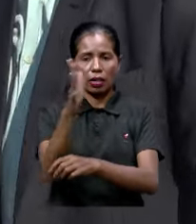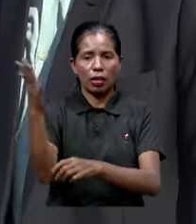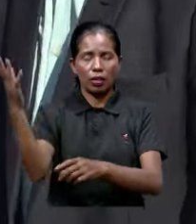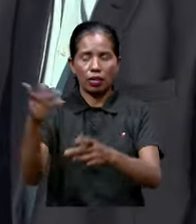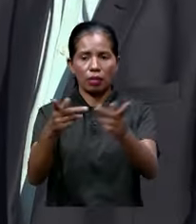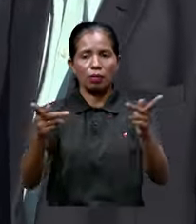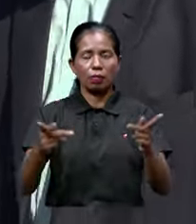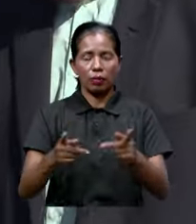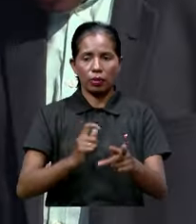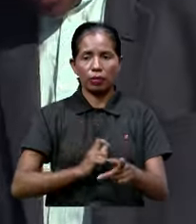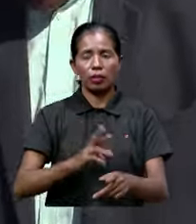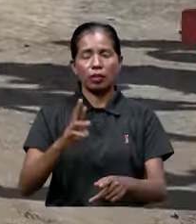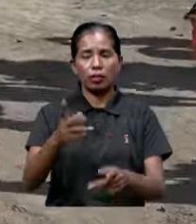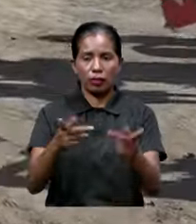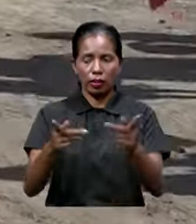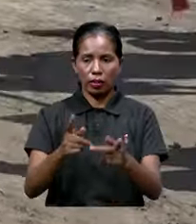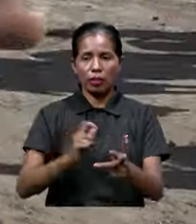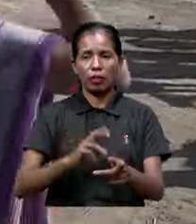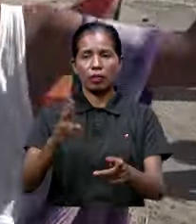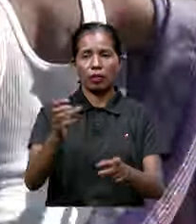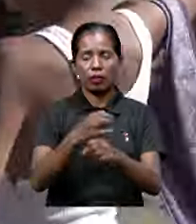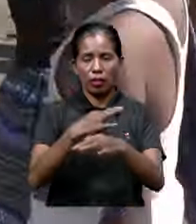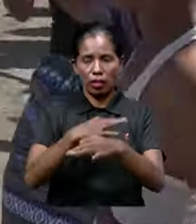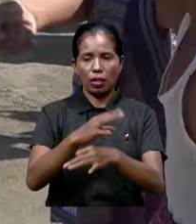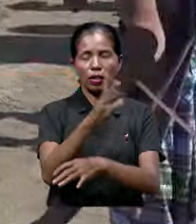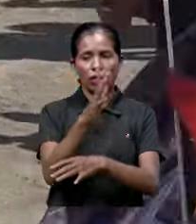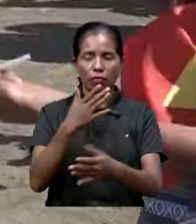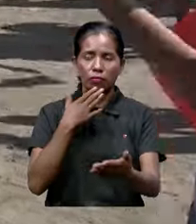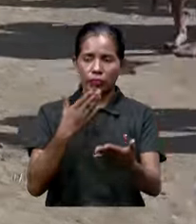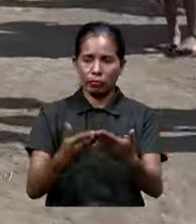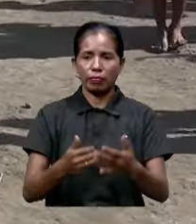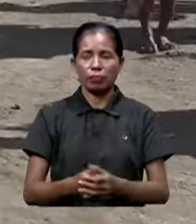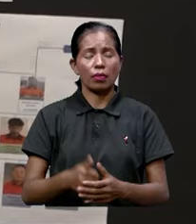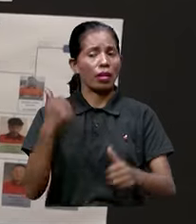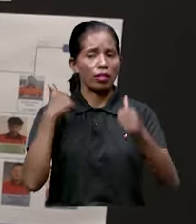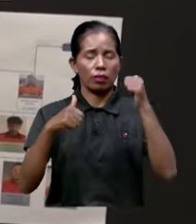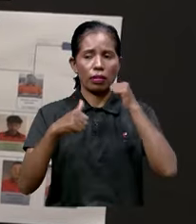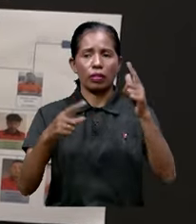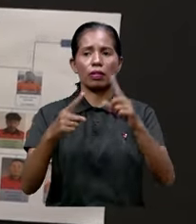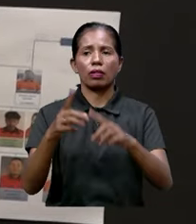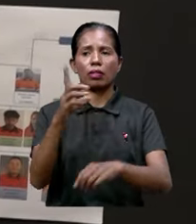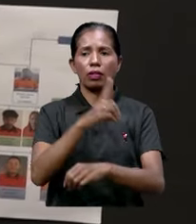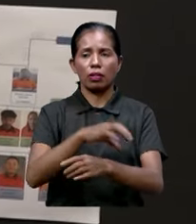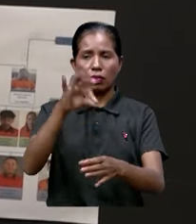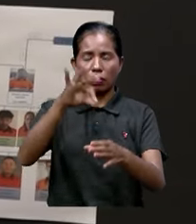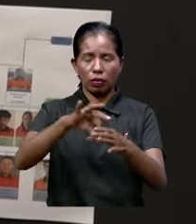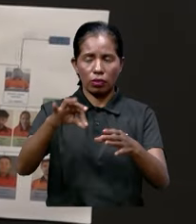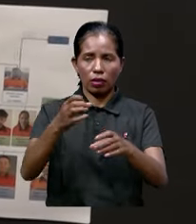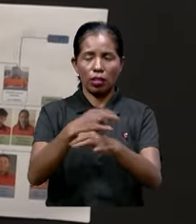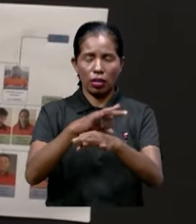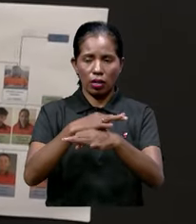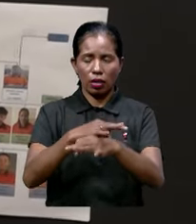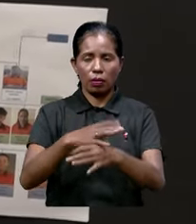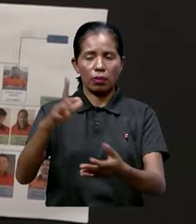Portu Tibar no construi ecoturismo nerasi. Oin atibrar oin relação ho conservação ba Portu Tibar